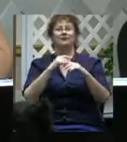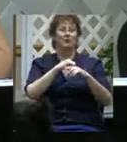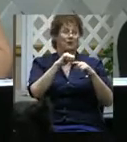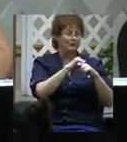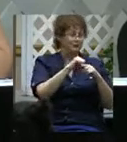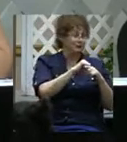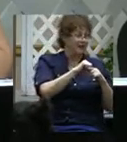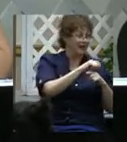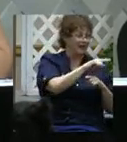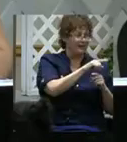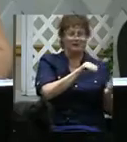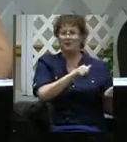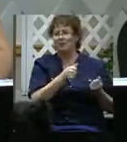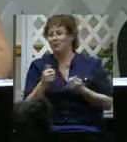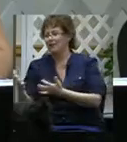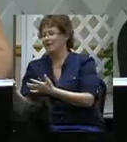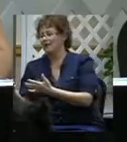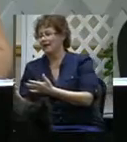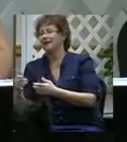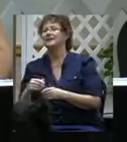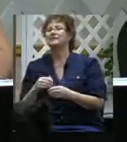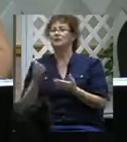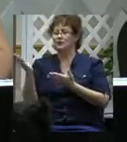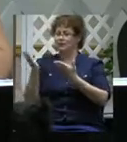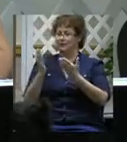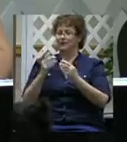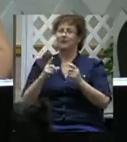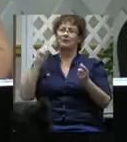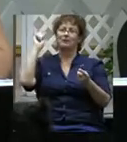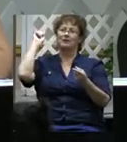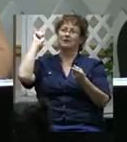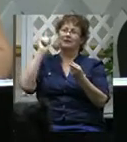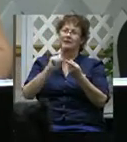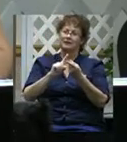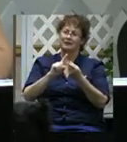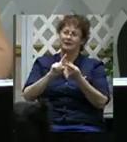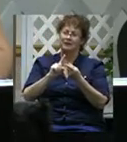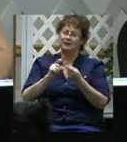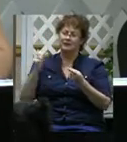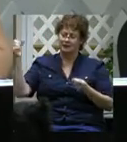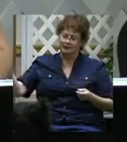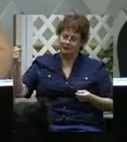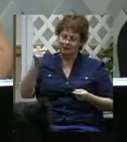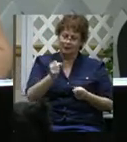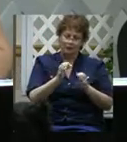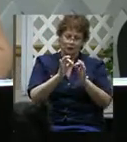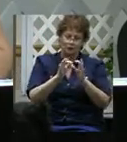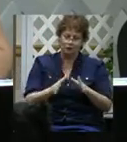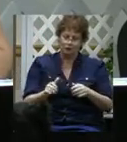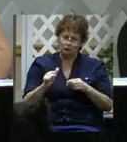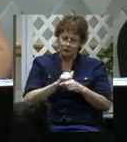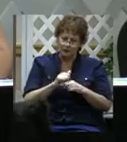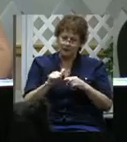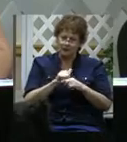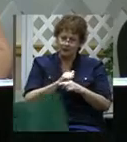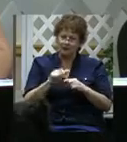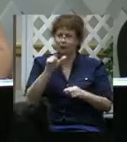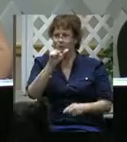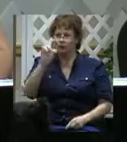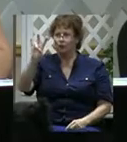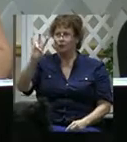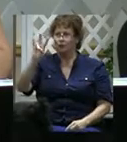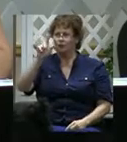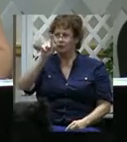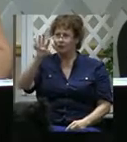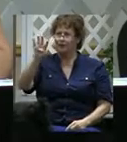them, but we cut on the cost of having interpreter, like, I don't know, 24/7 with somebody